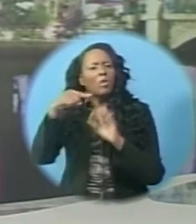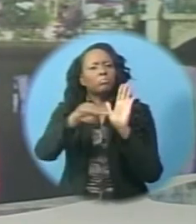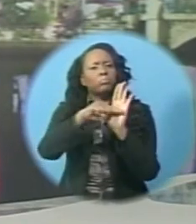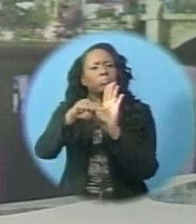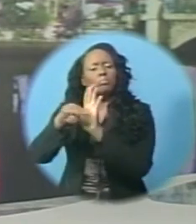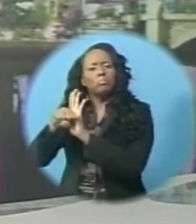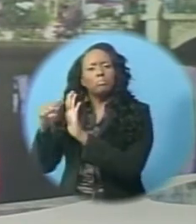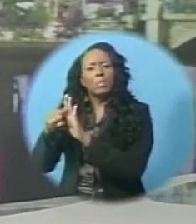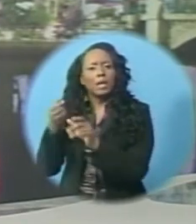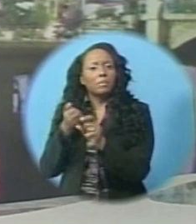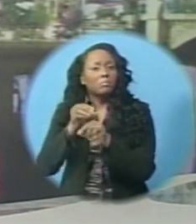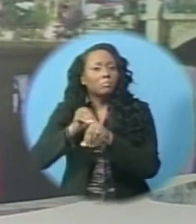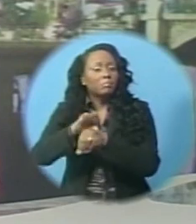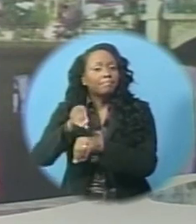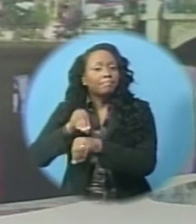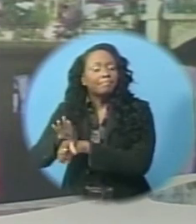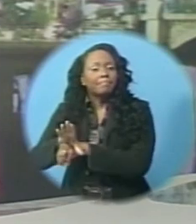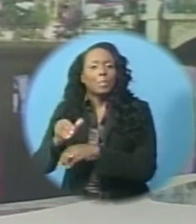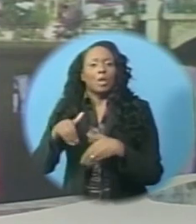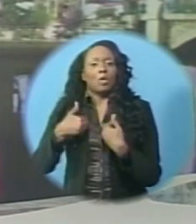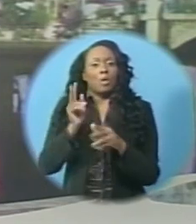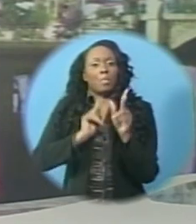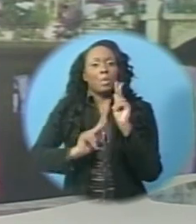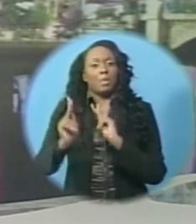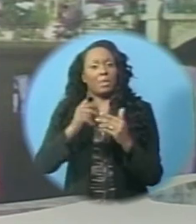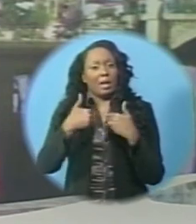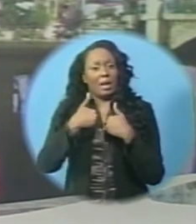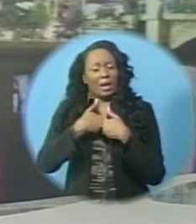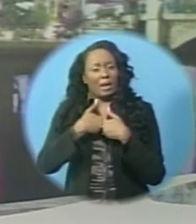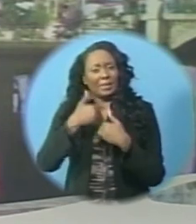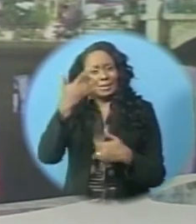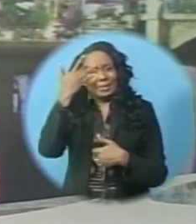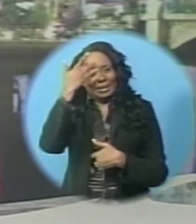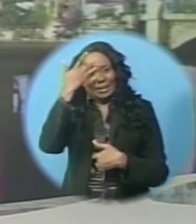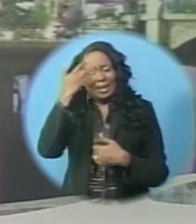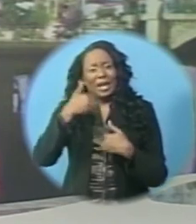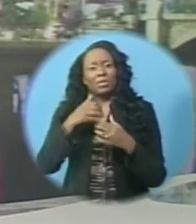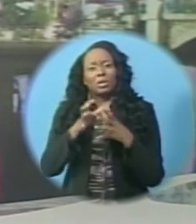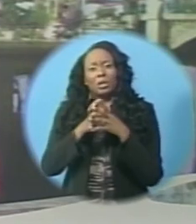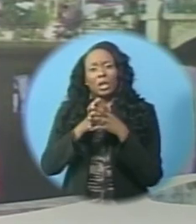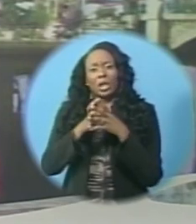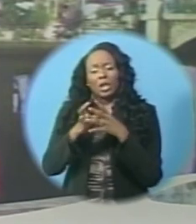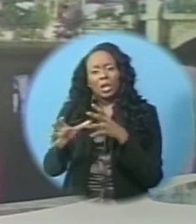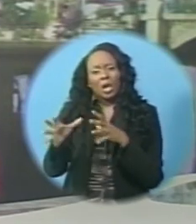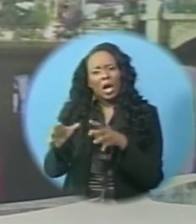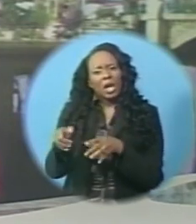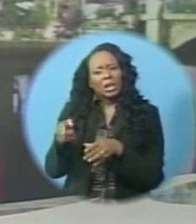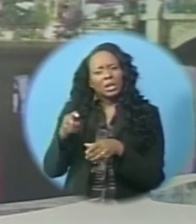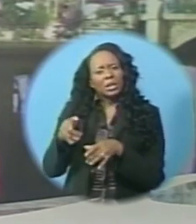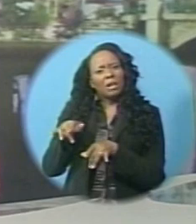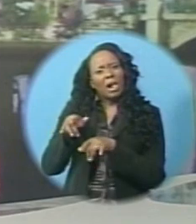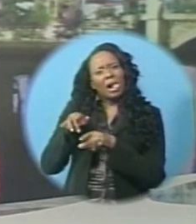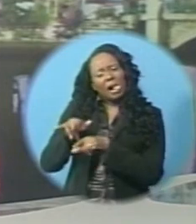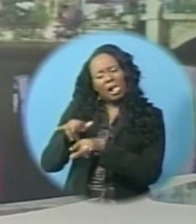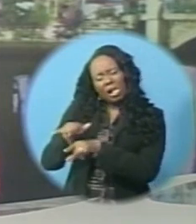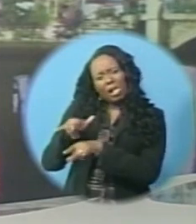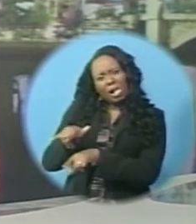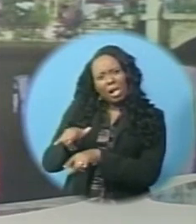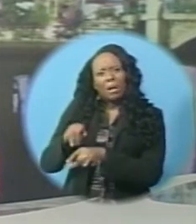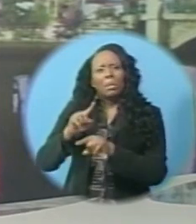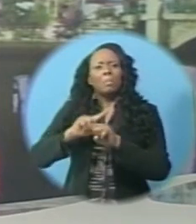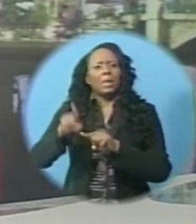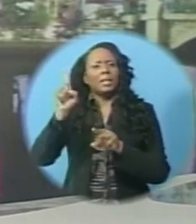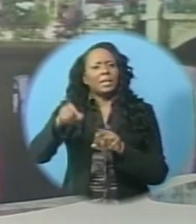effects. Young people with the disease often face peer pressure, and Dr. Lashley says it can be difficult to make good nutritional